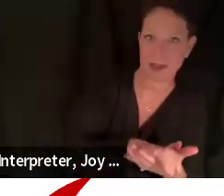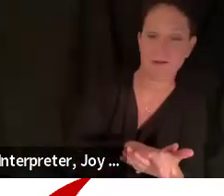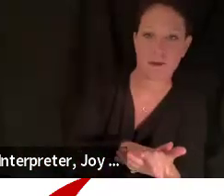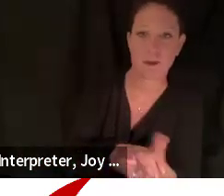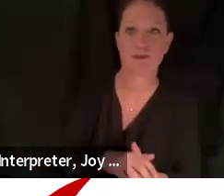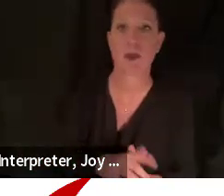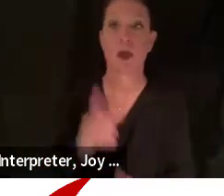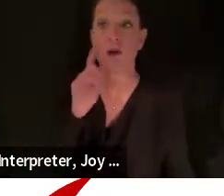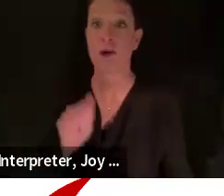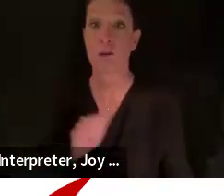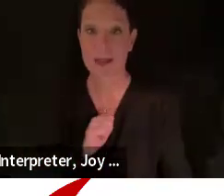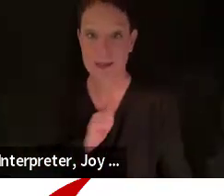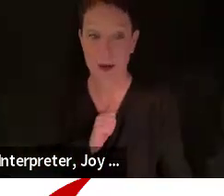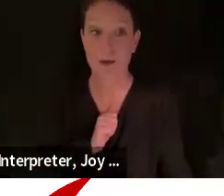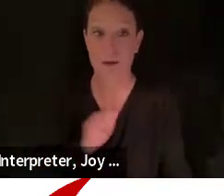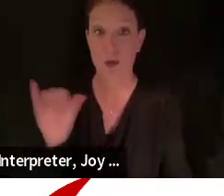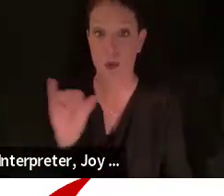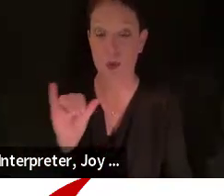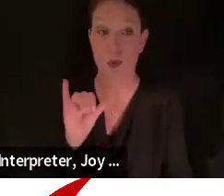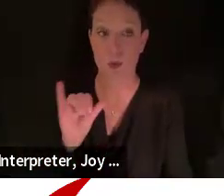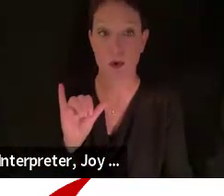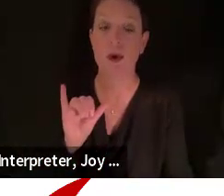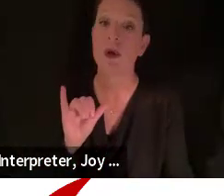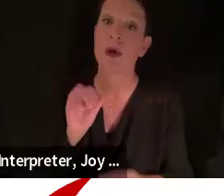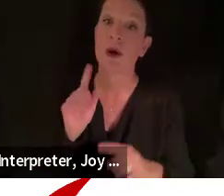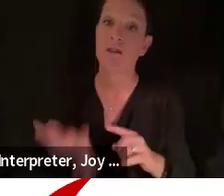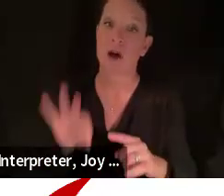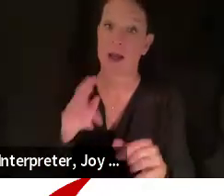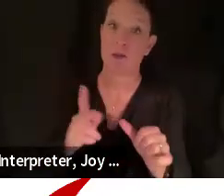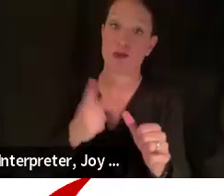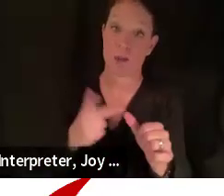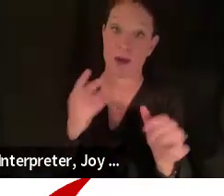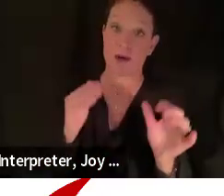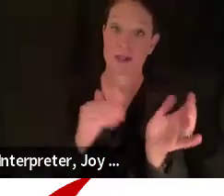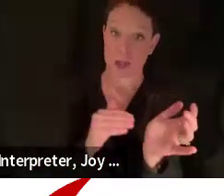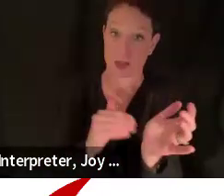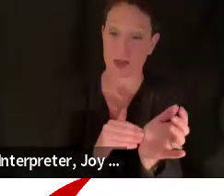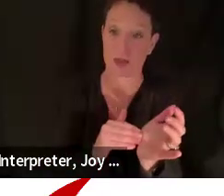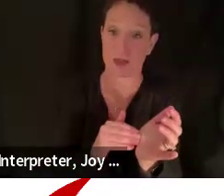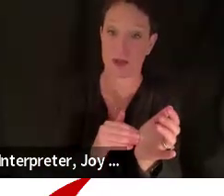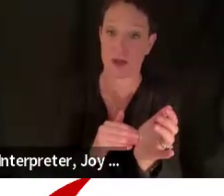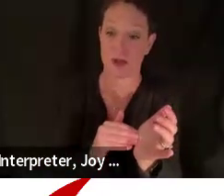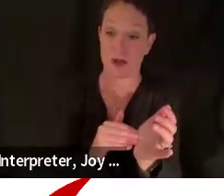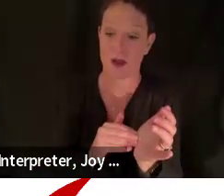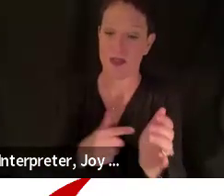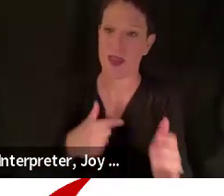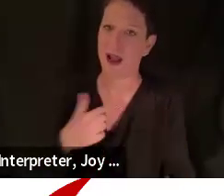Like for myself, with me, when it comes to finding a primary care provider that I felt